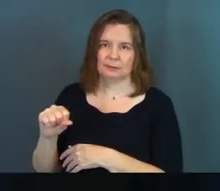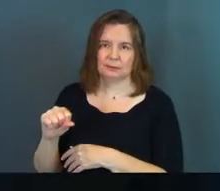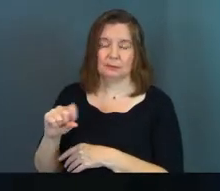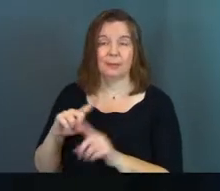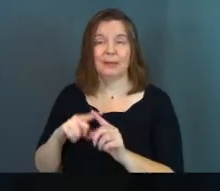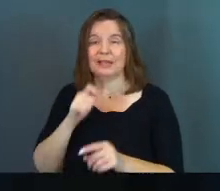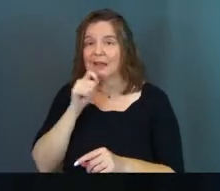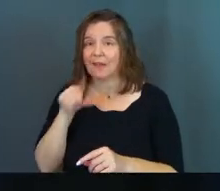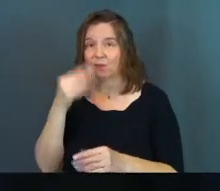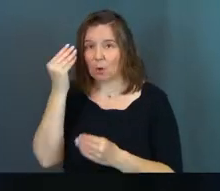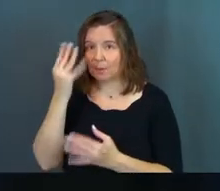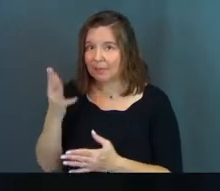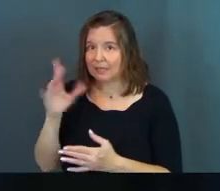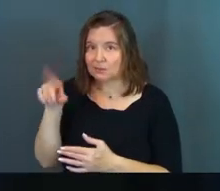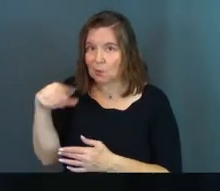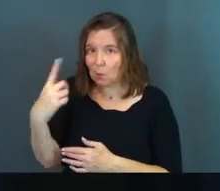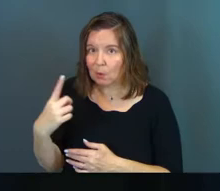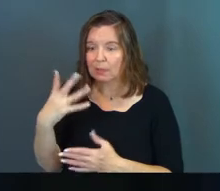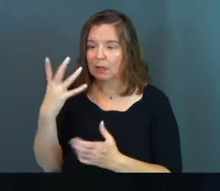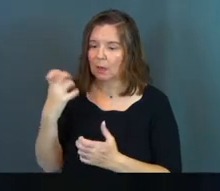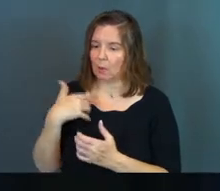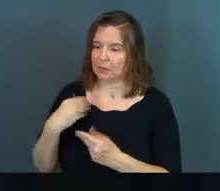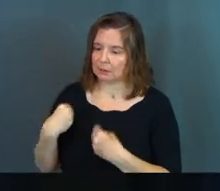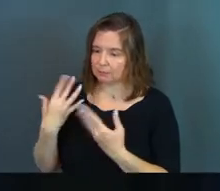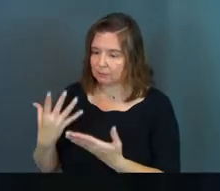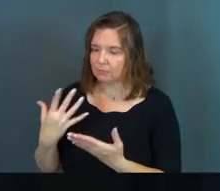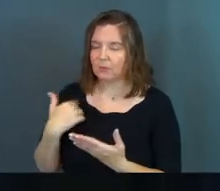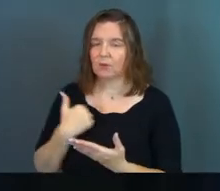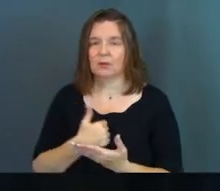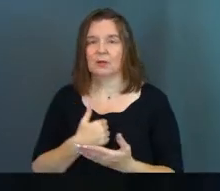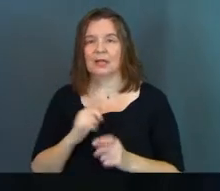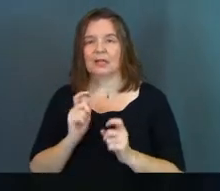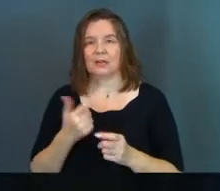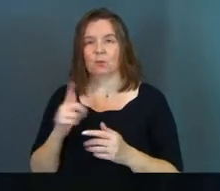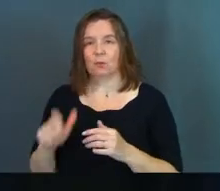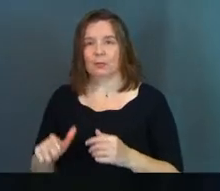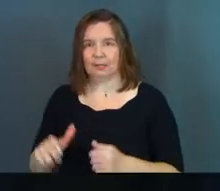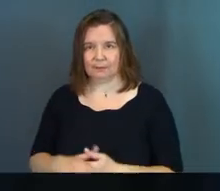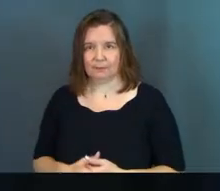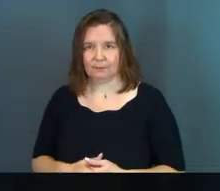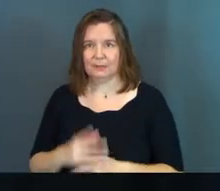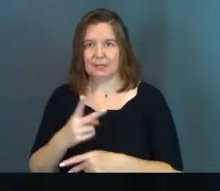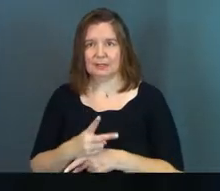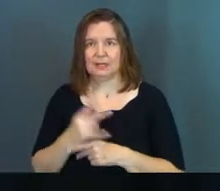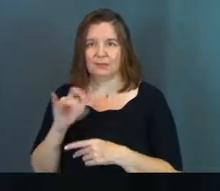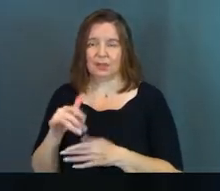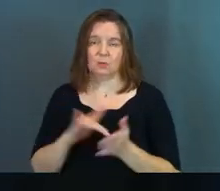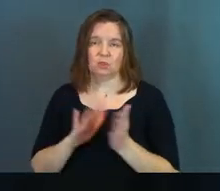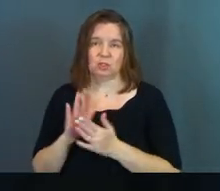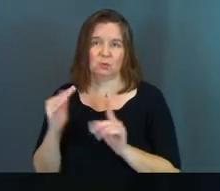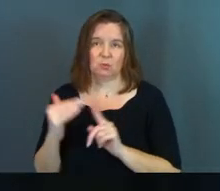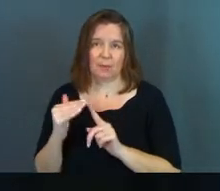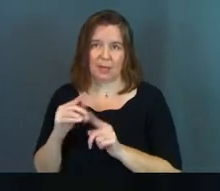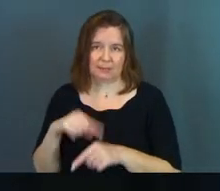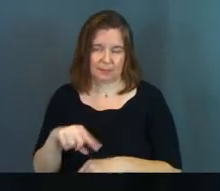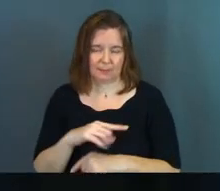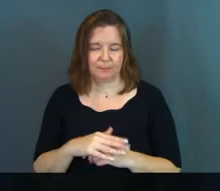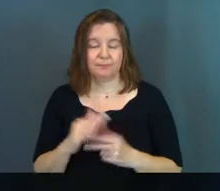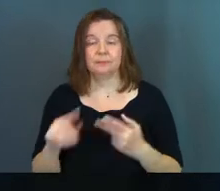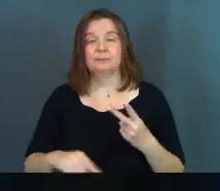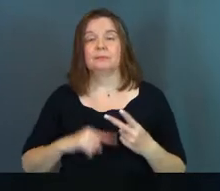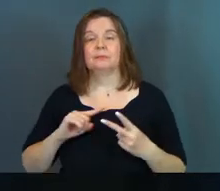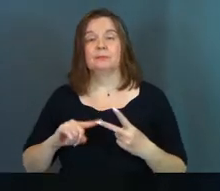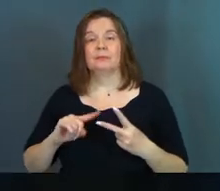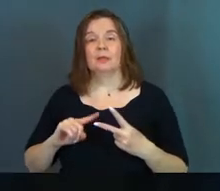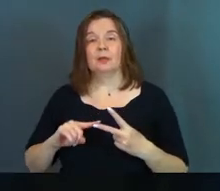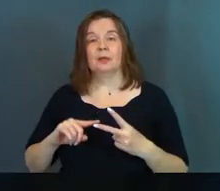Absolutely. But not just for obedience' sake. I believe that God wants to provide for us and give us what we need and take care of us. And that's what Jesus reminds them of. The next one